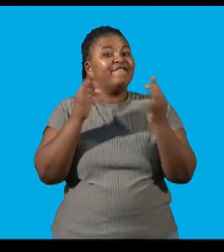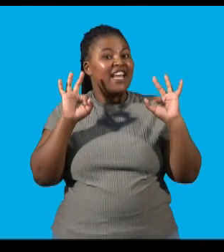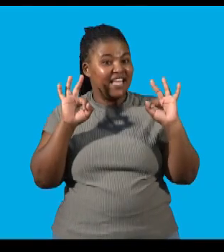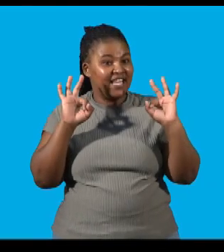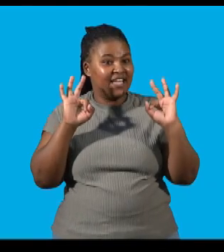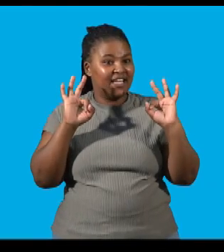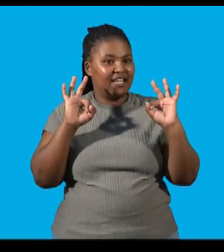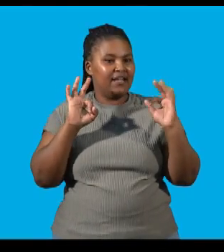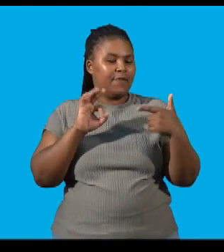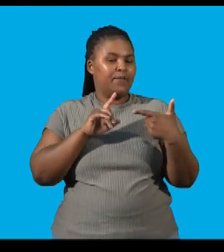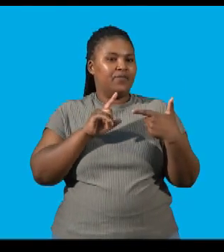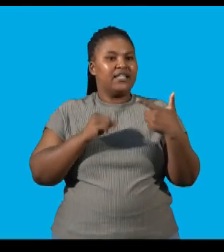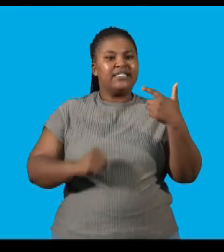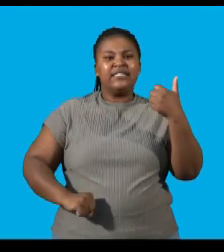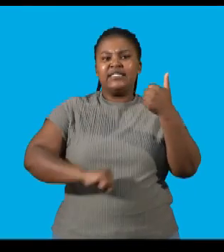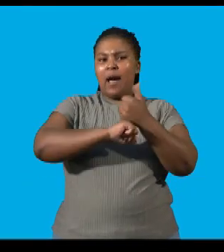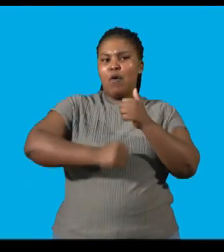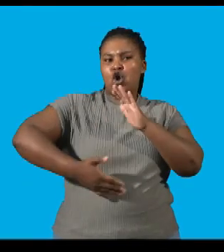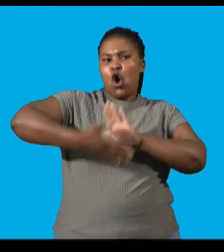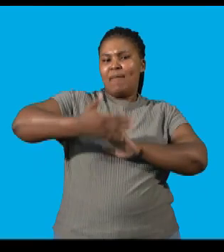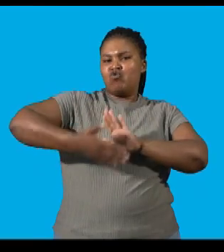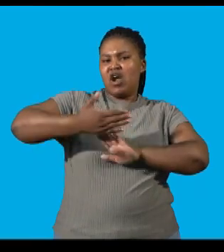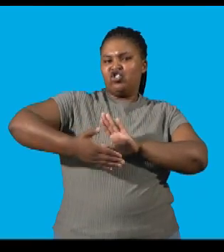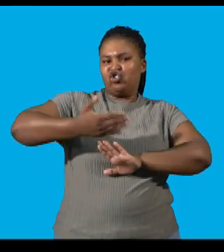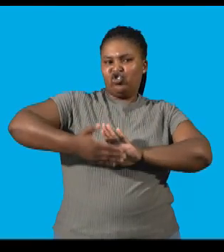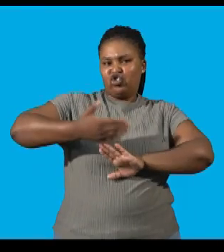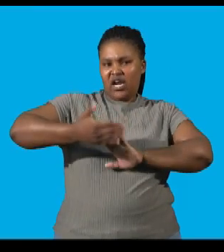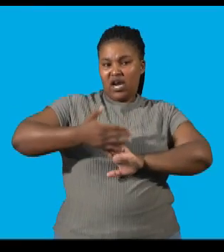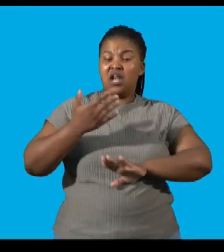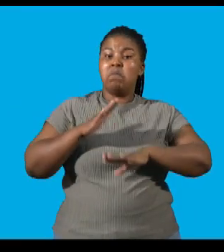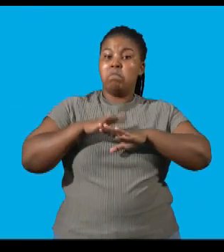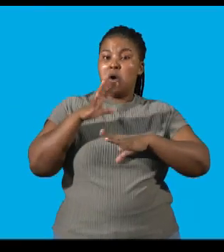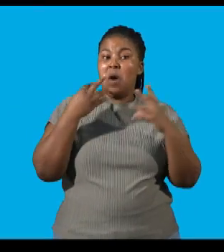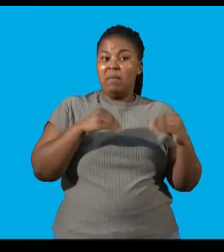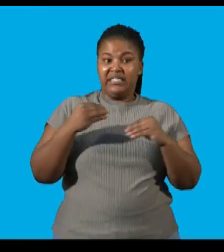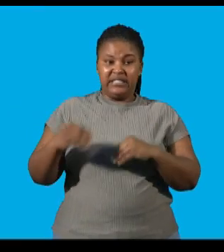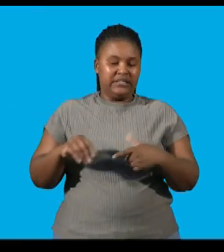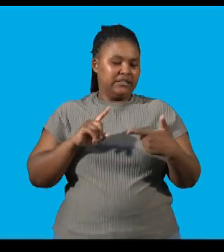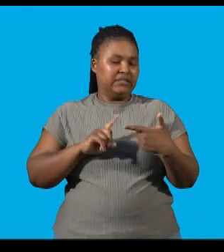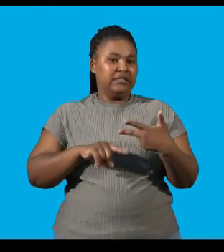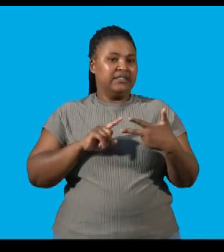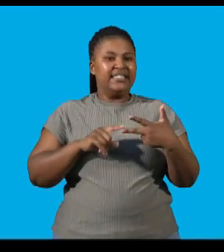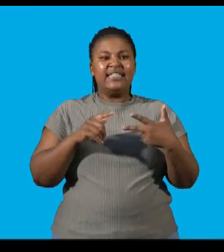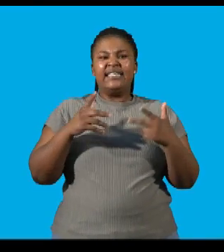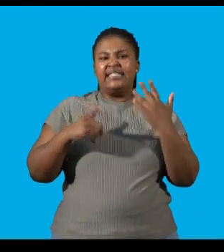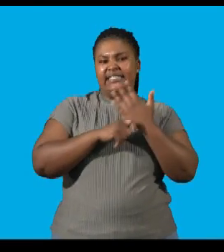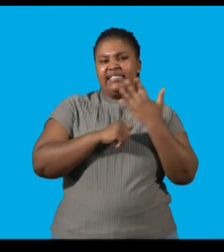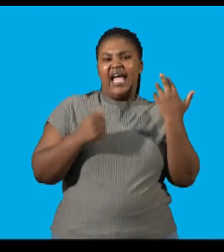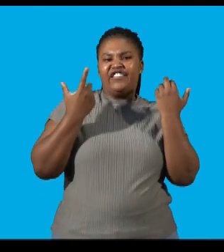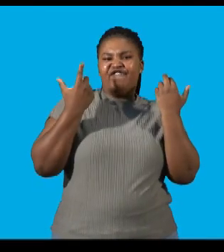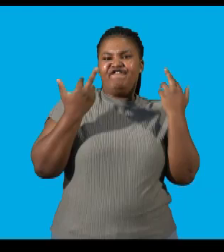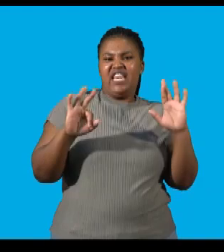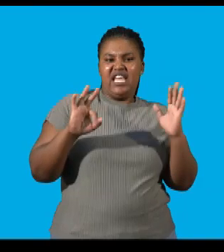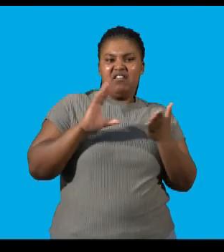incentives, the support operations to small enterprises, tax-free grants that